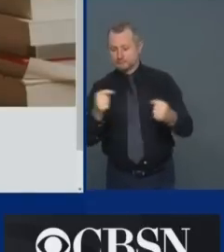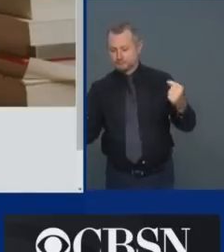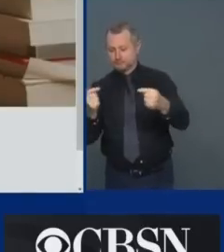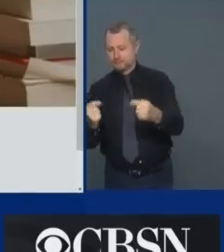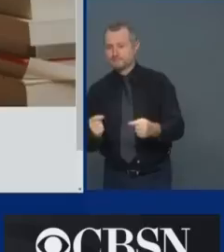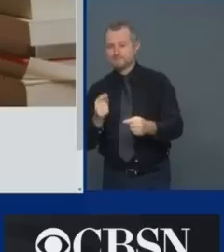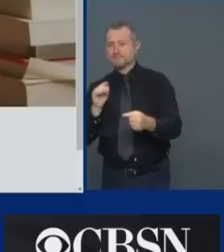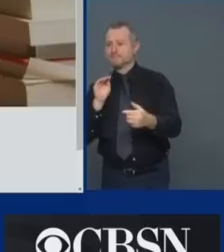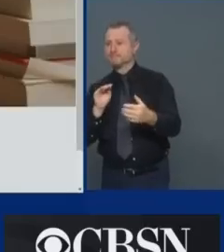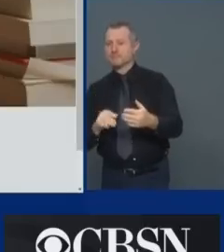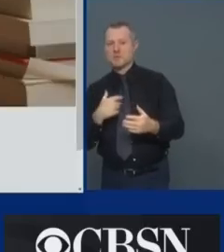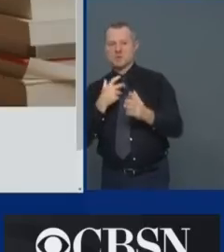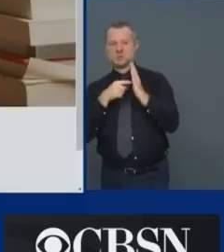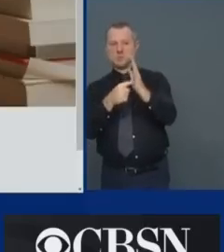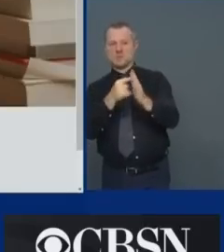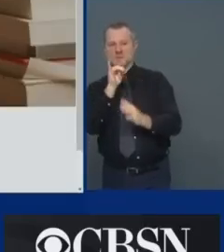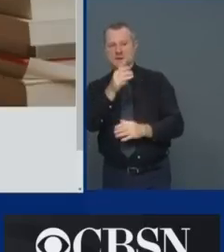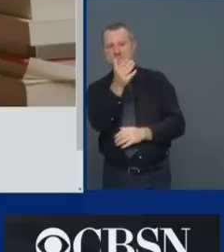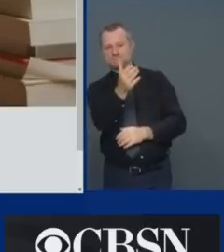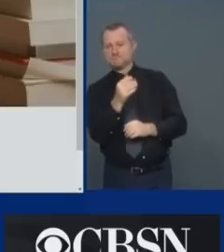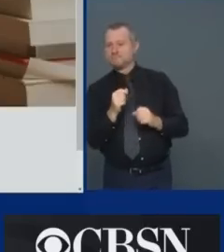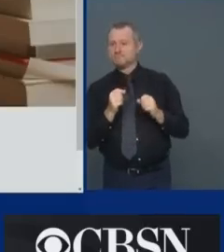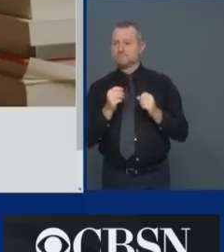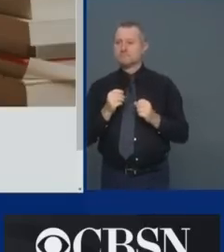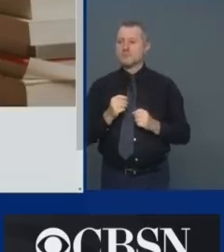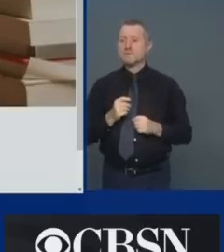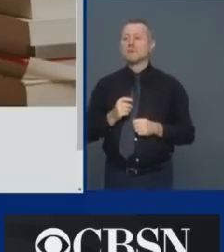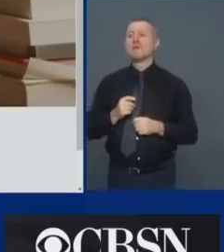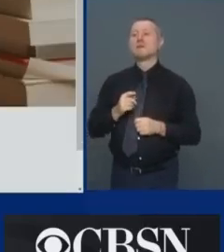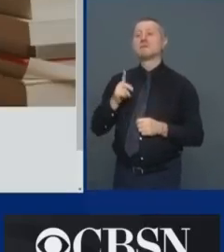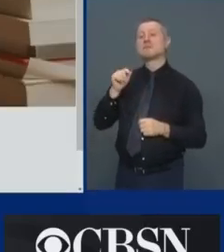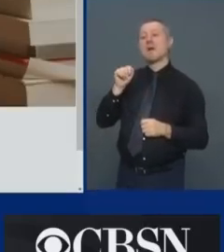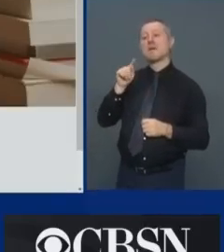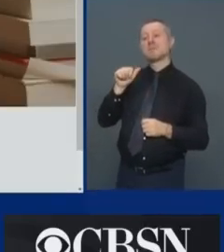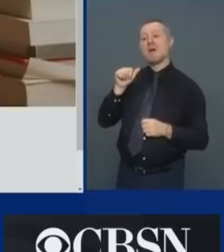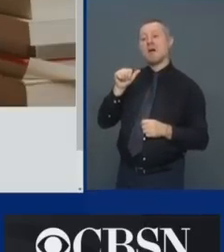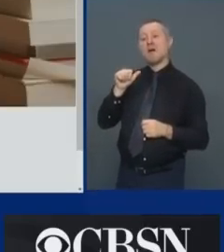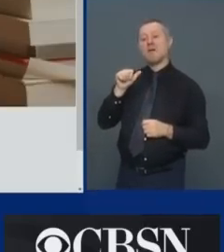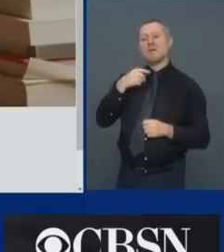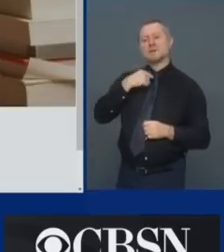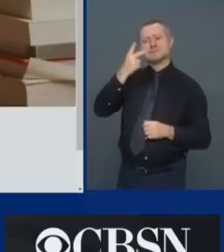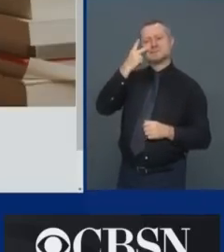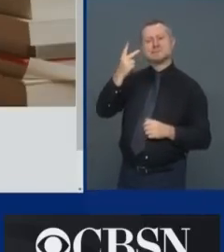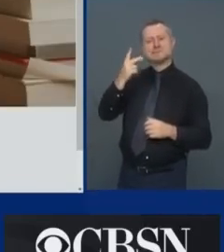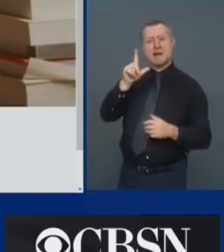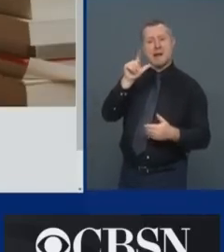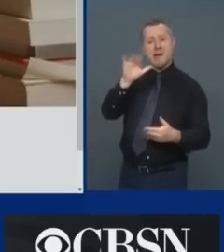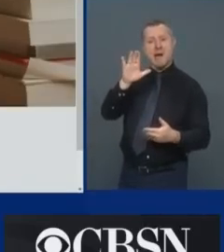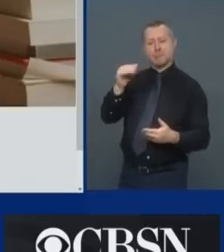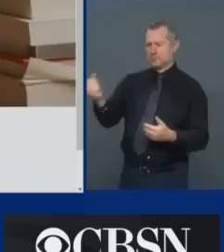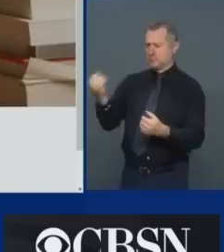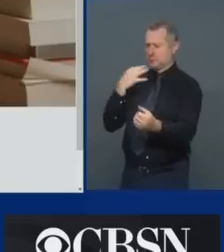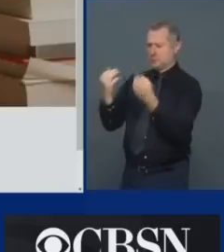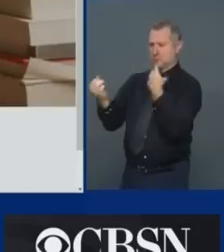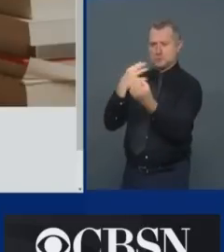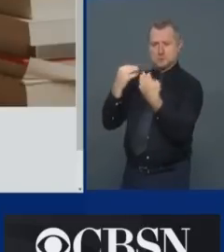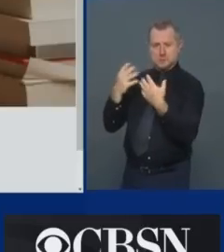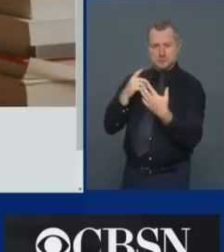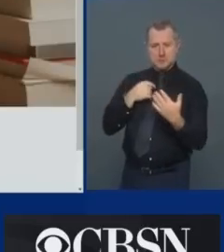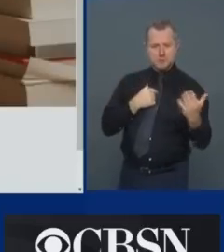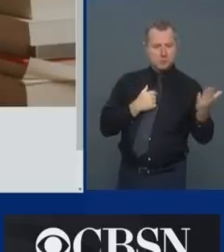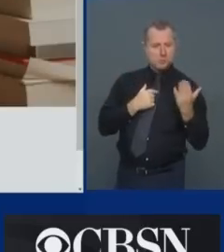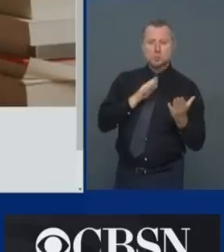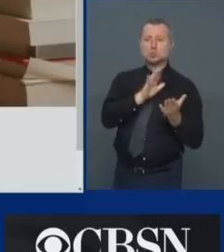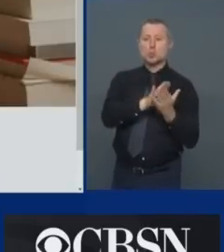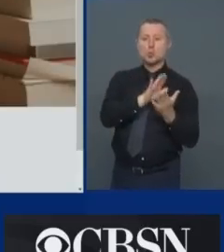show you here. I will note that the data, you'll have that data from the labs, and you'll have that data from the school surveys.